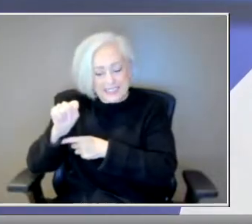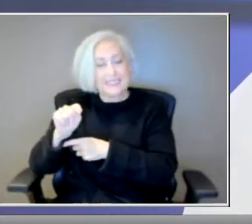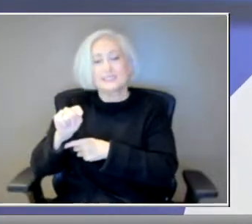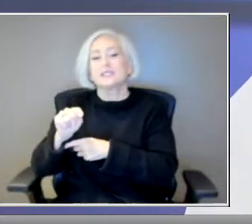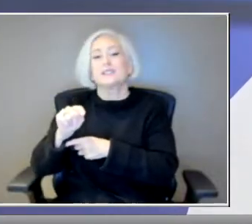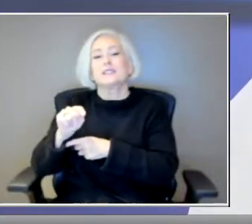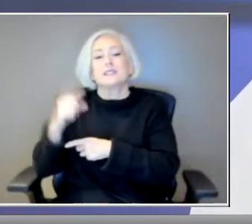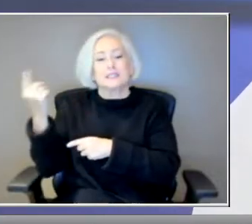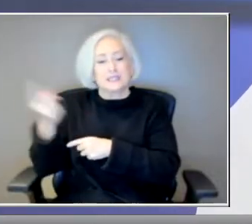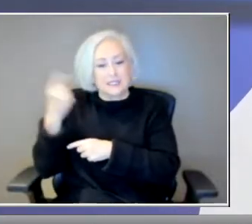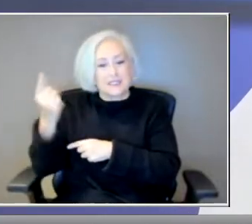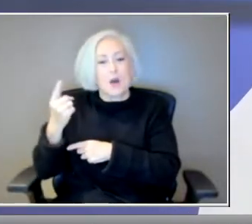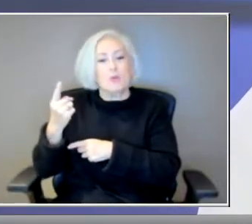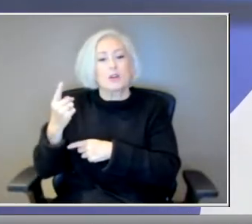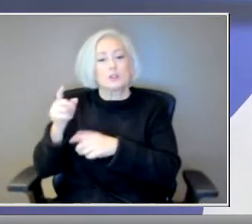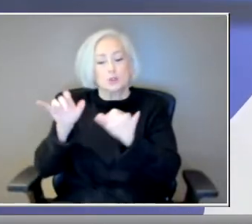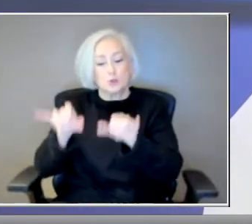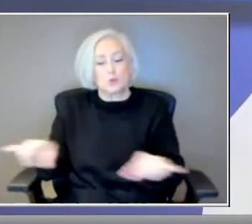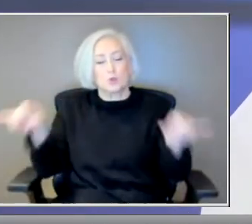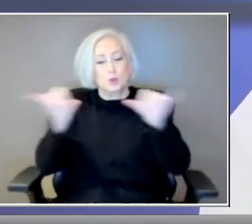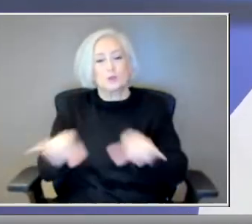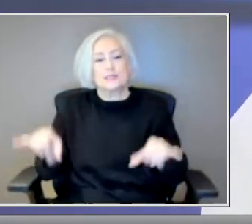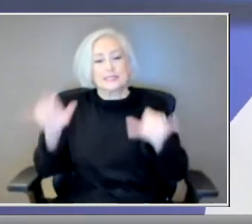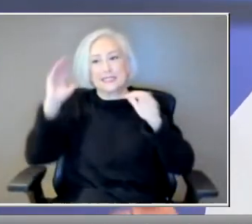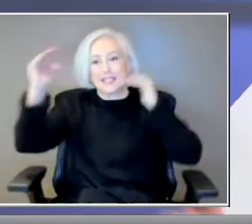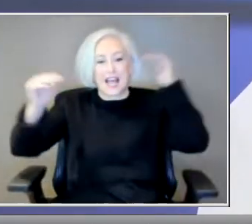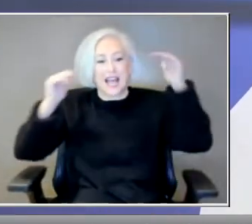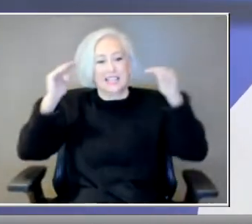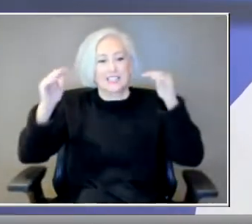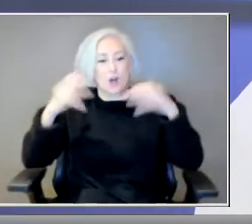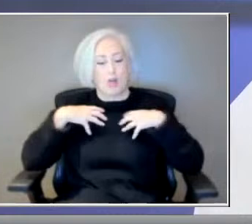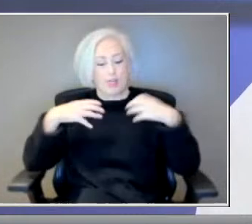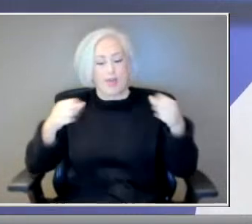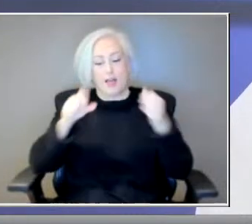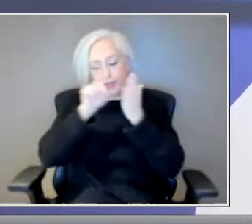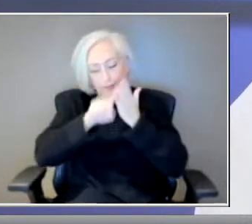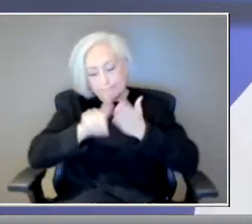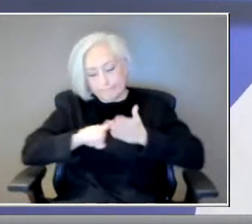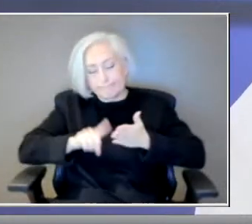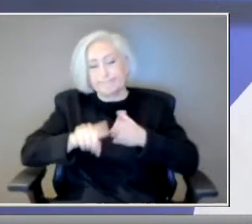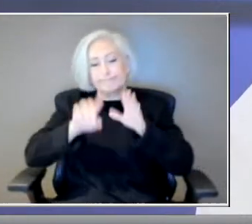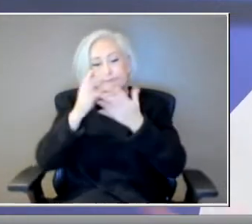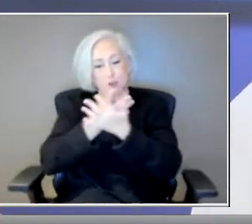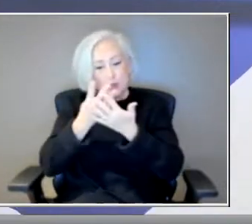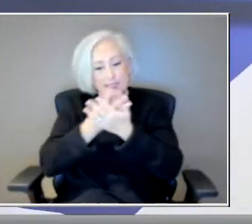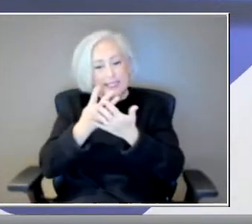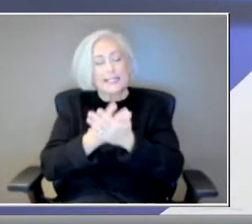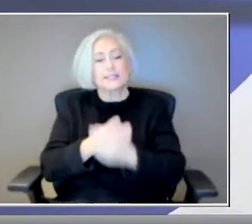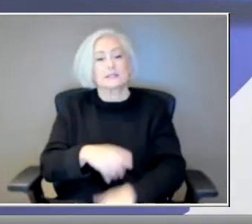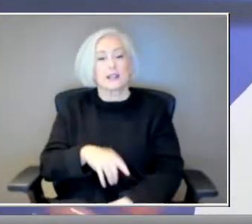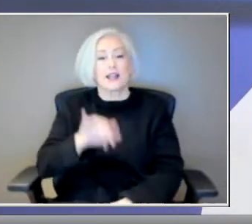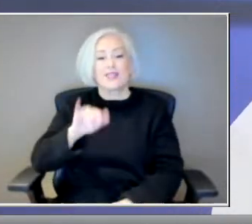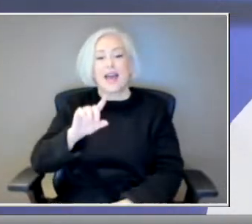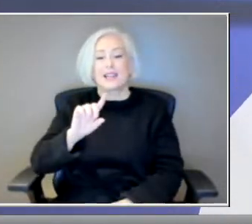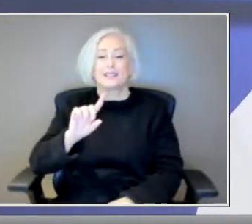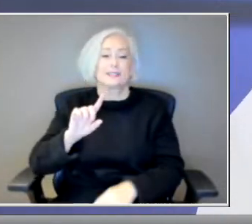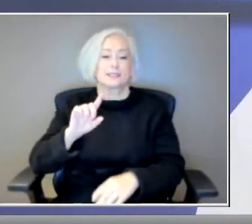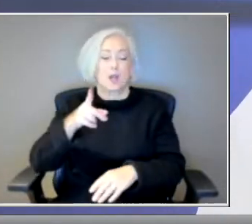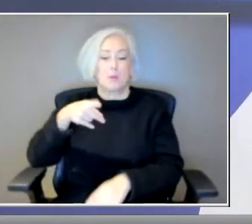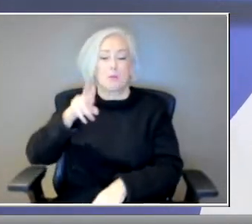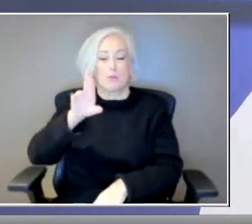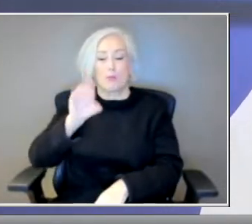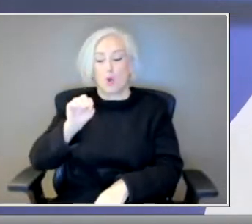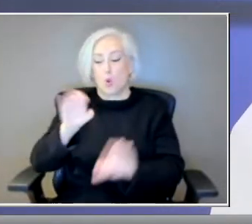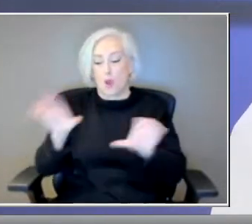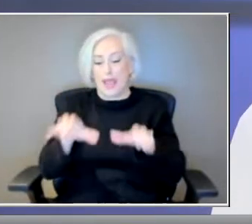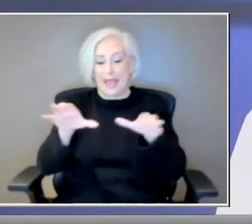those routine adult health maintenance things. And then that's proactive, and then also, eating healthy, not smoking, all those